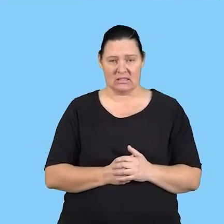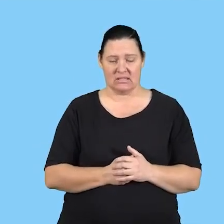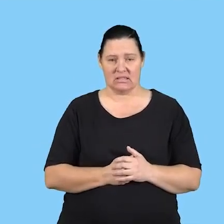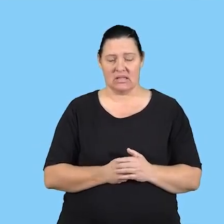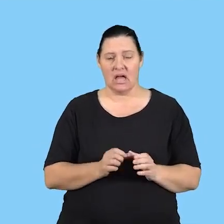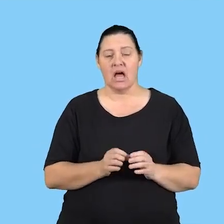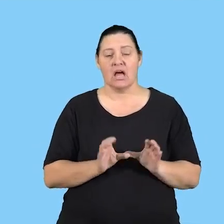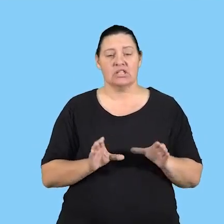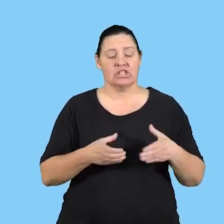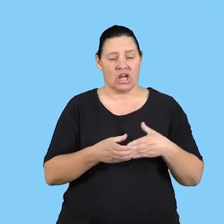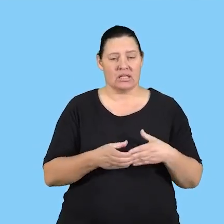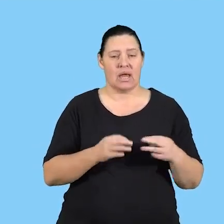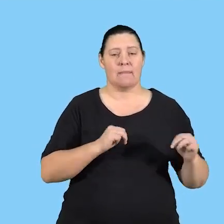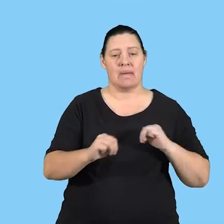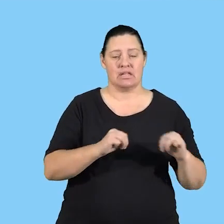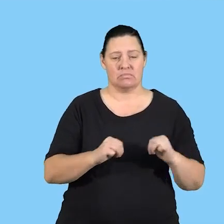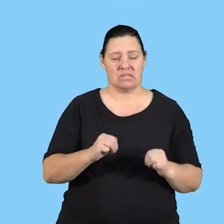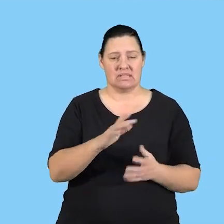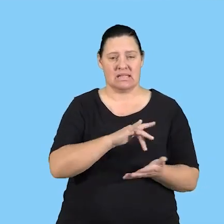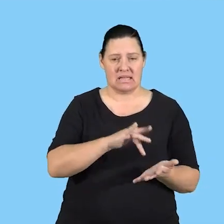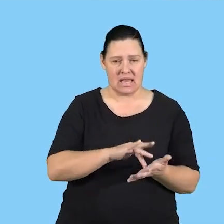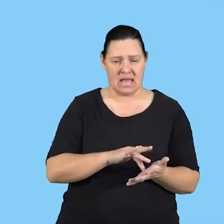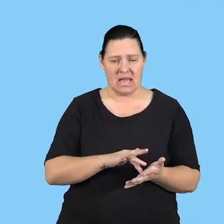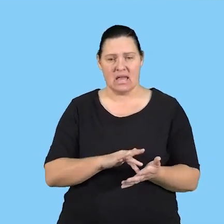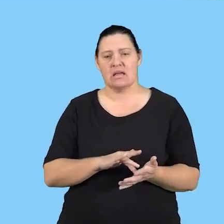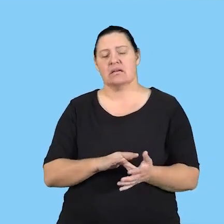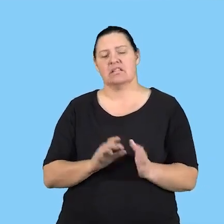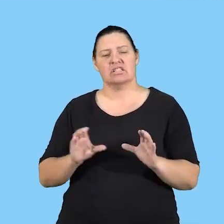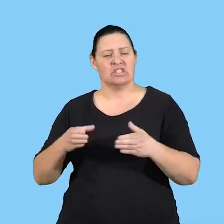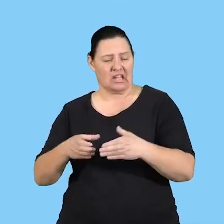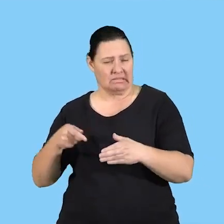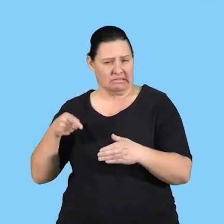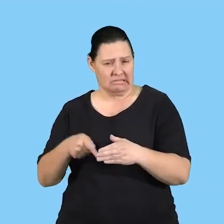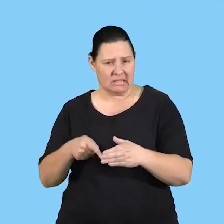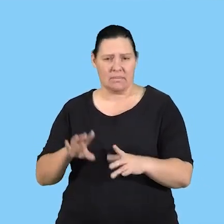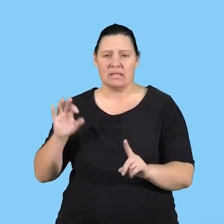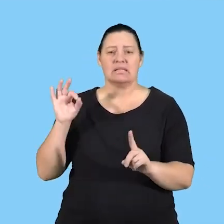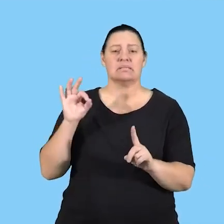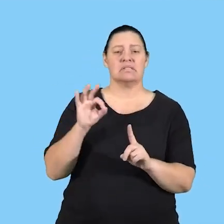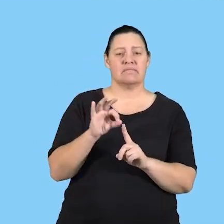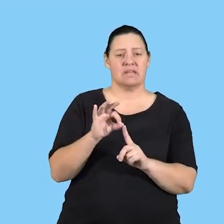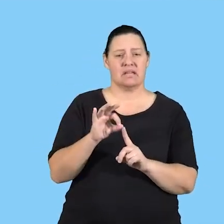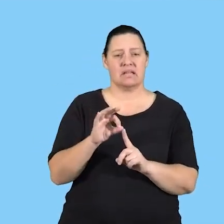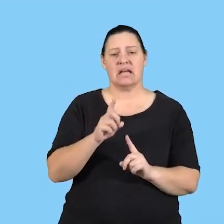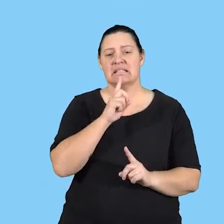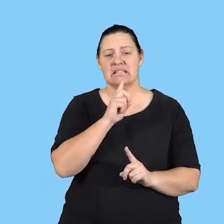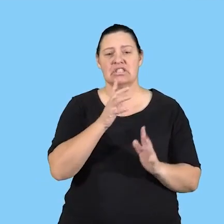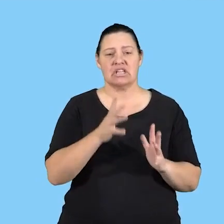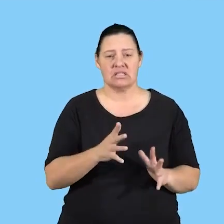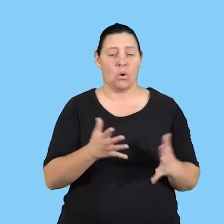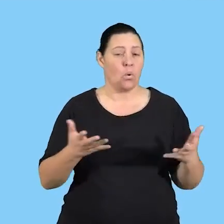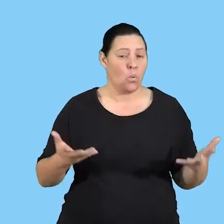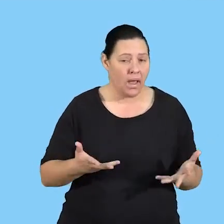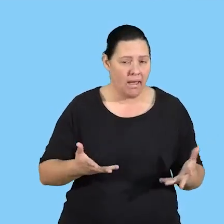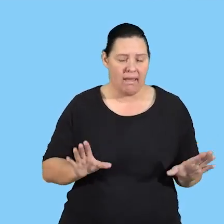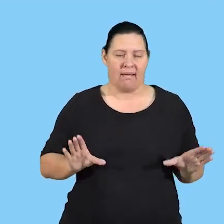circuit management centers, circuits, but specifically our teachers